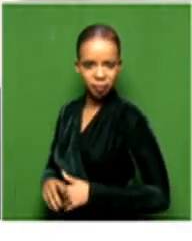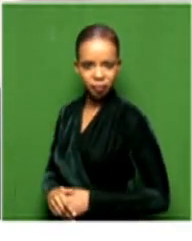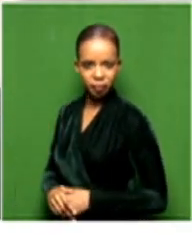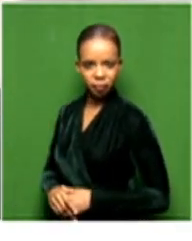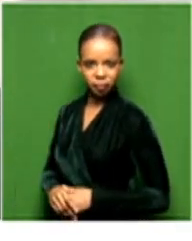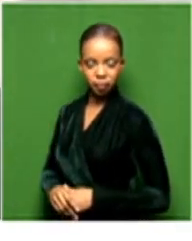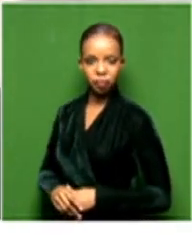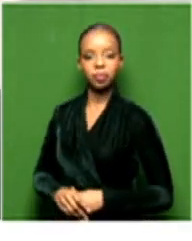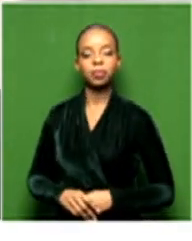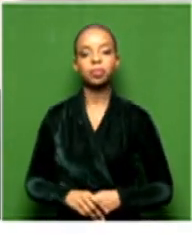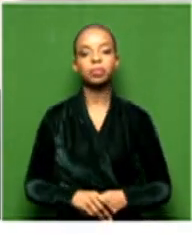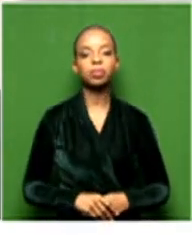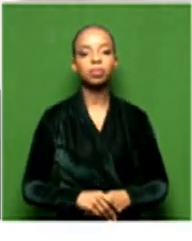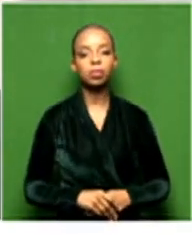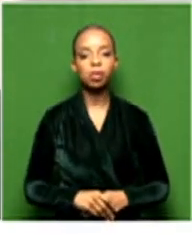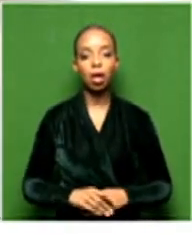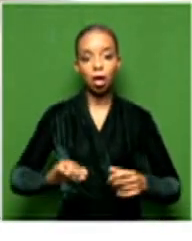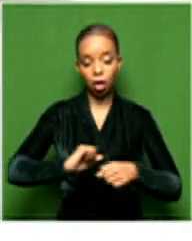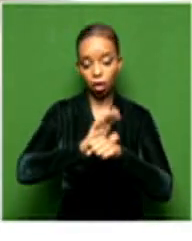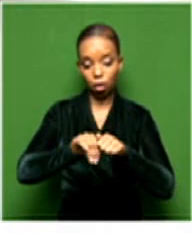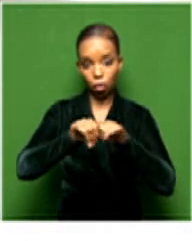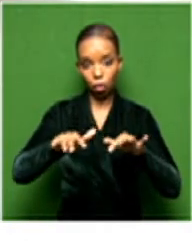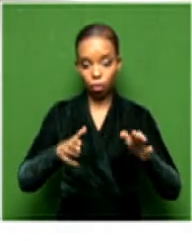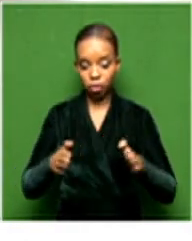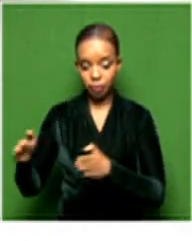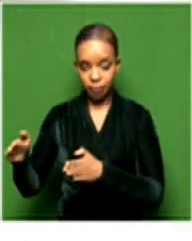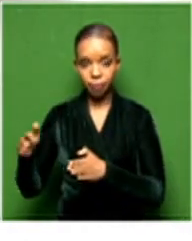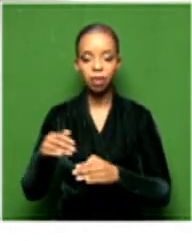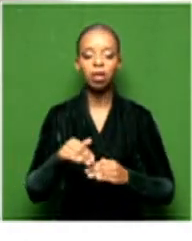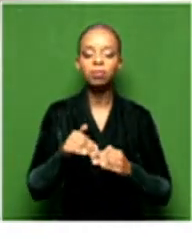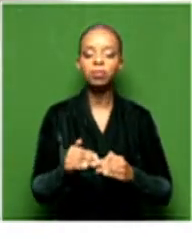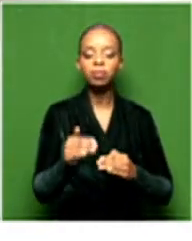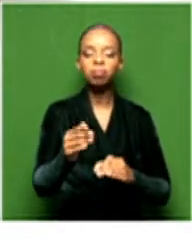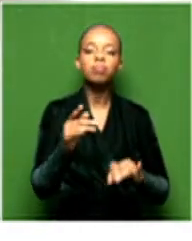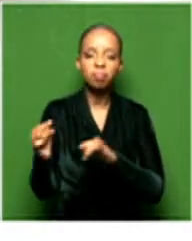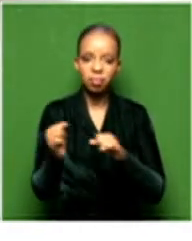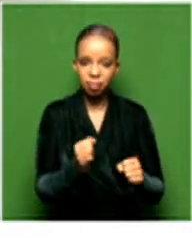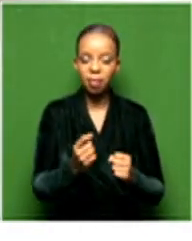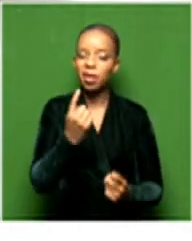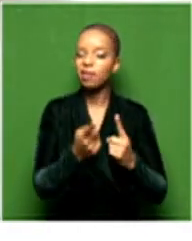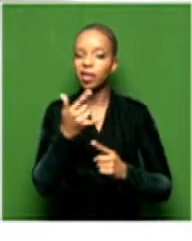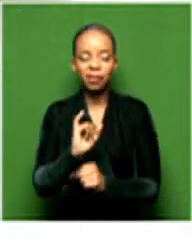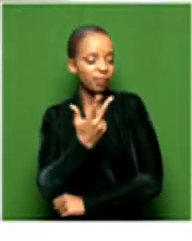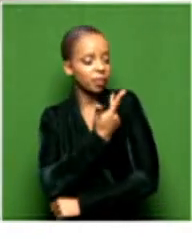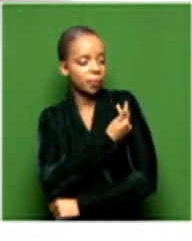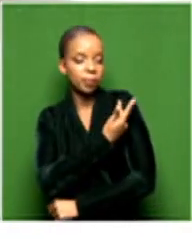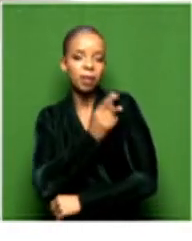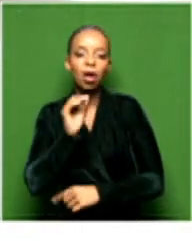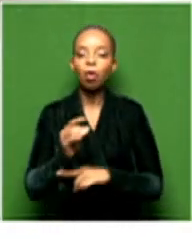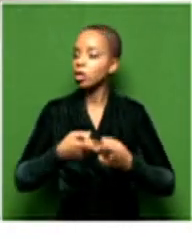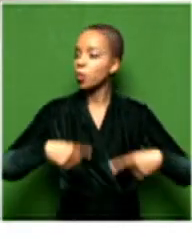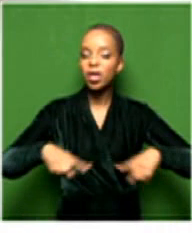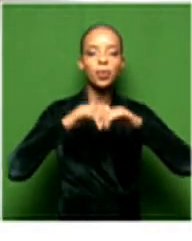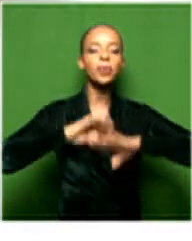Yes, post-coronavirus, it would remain a very relevant field. Even when we find the vaccination and we will all be safe from